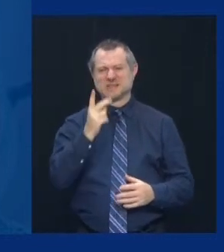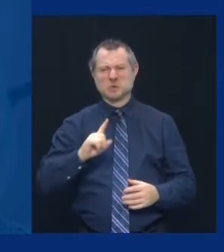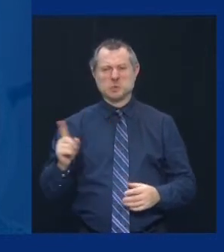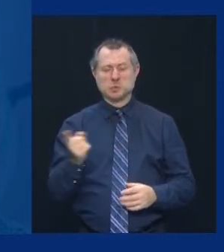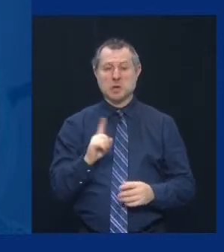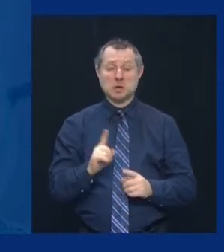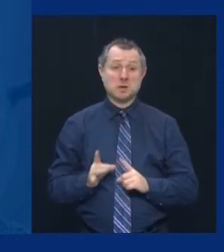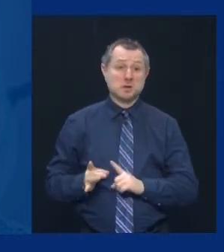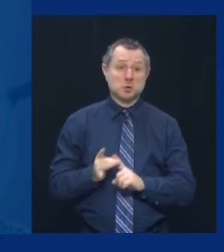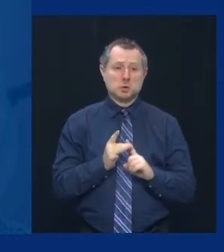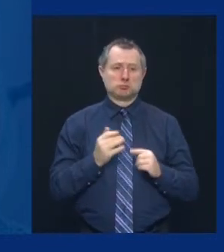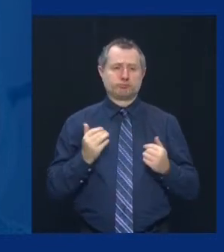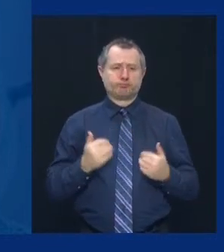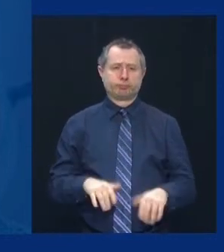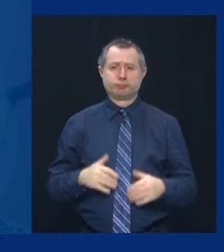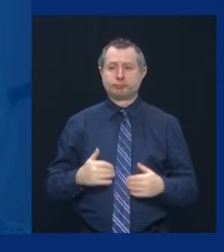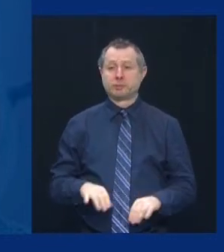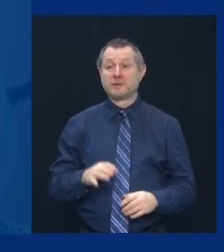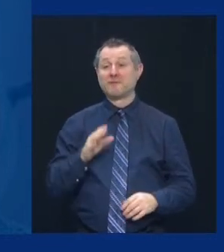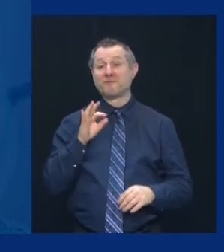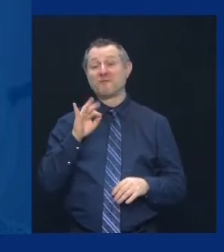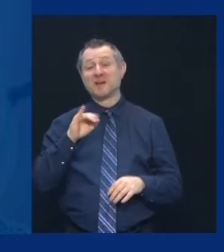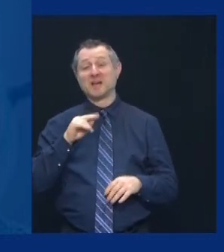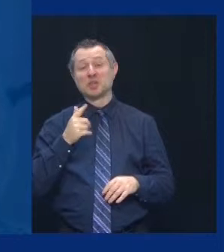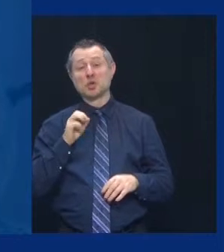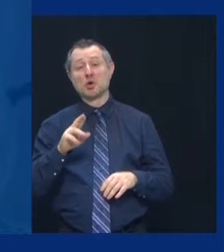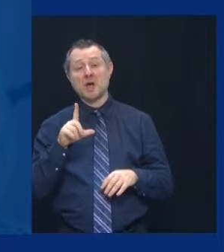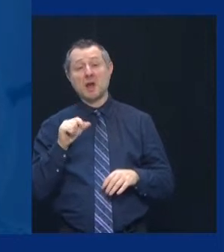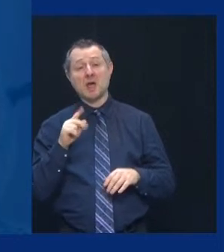is. Finger Lakes, again,